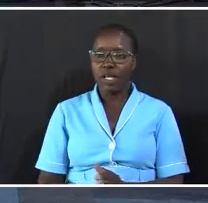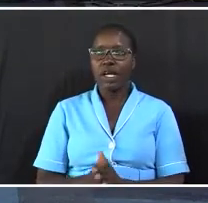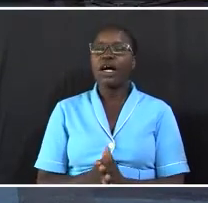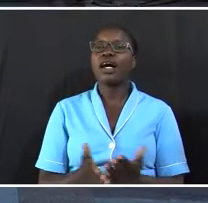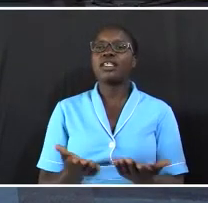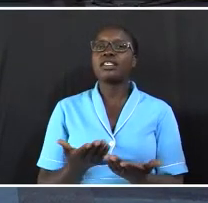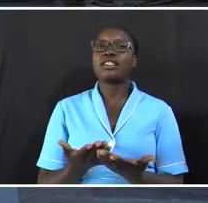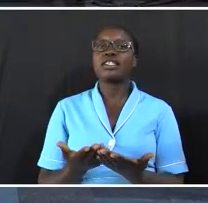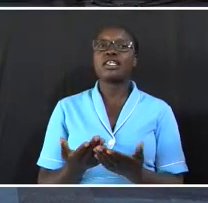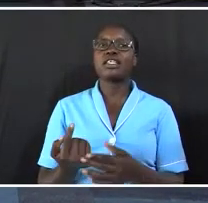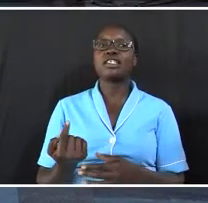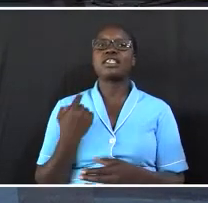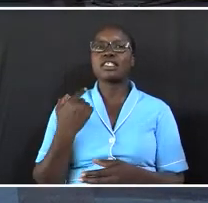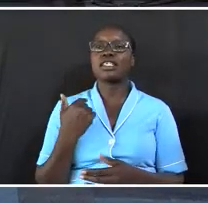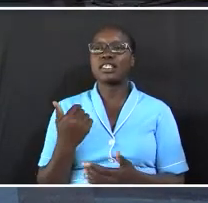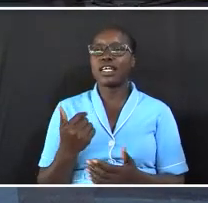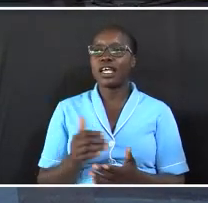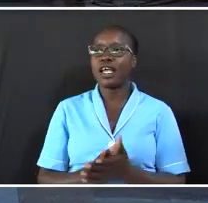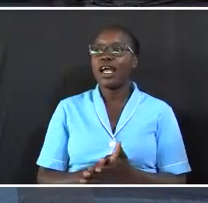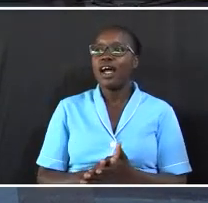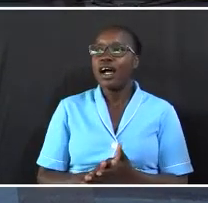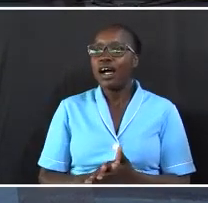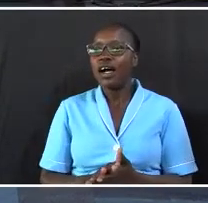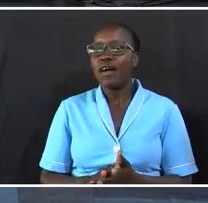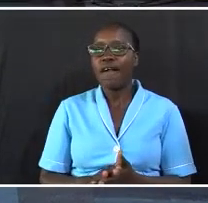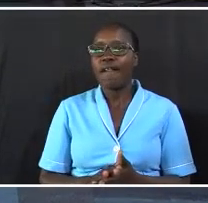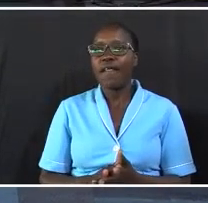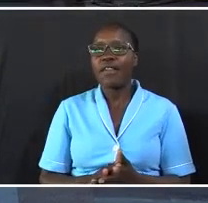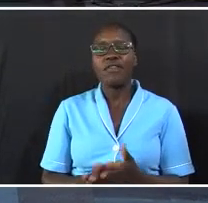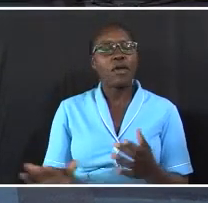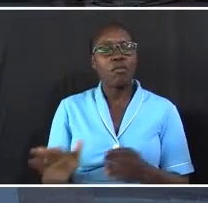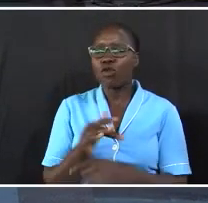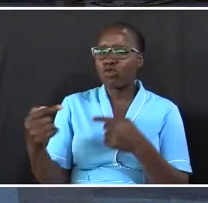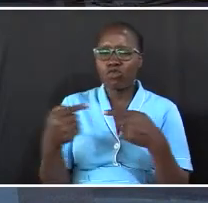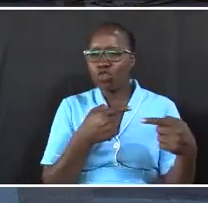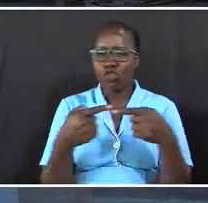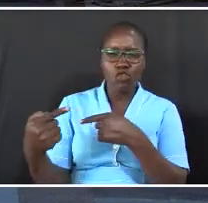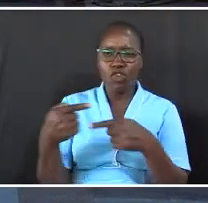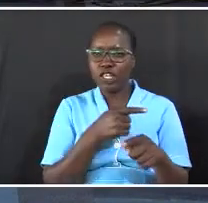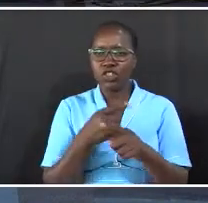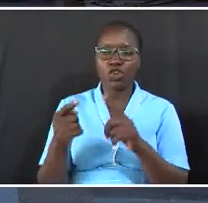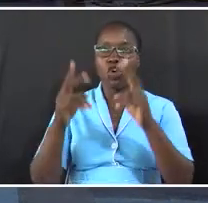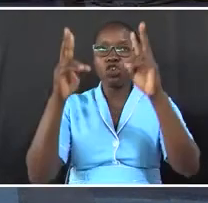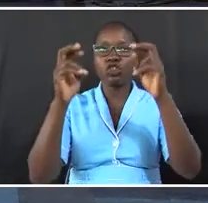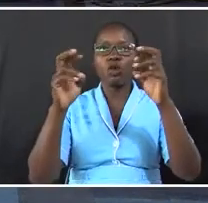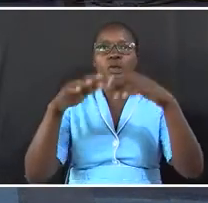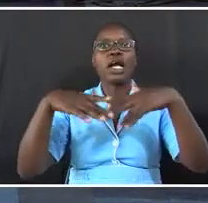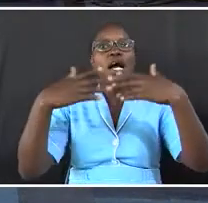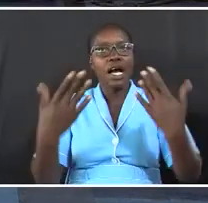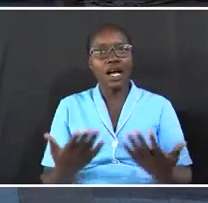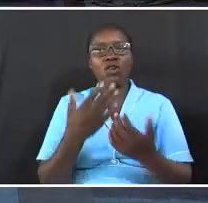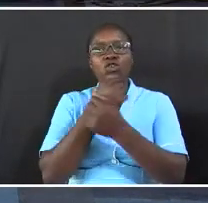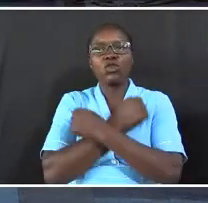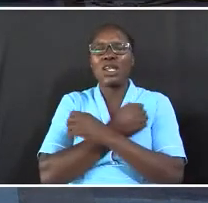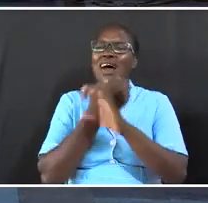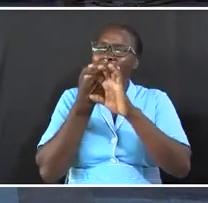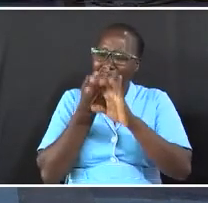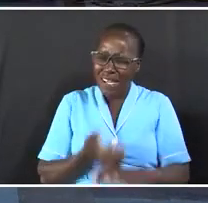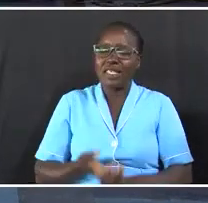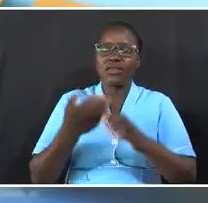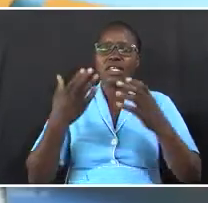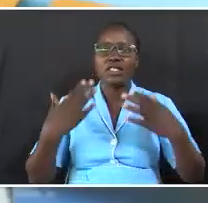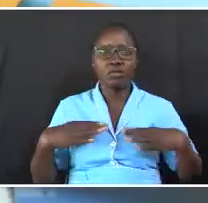Madam Anisa Kali, taught us the most controversial topic, how to love difficult